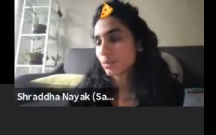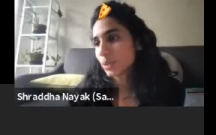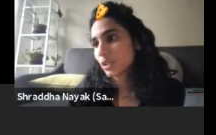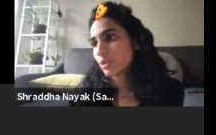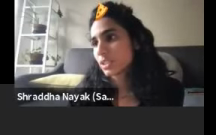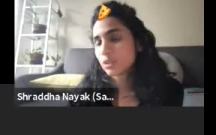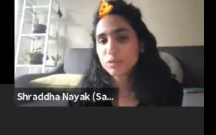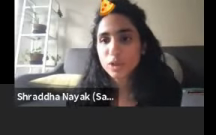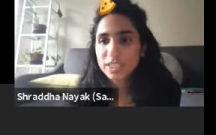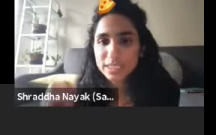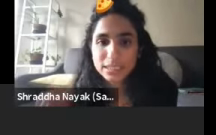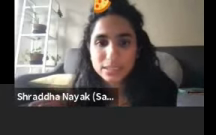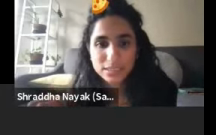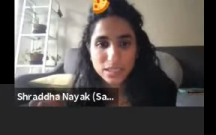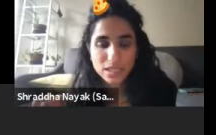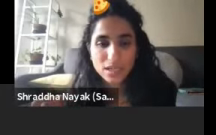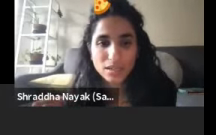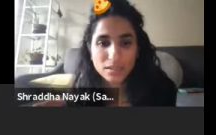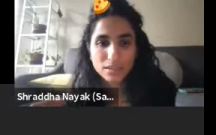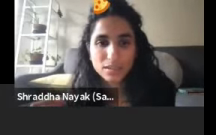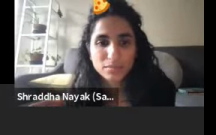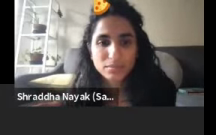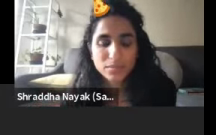case, we use, you know,